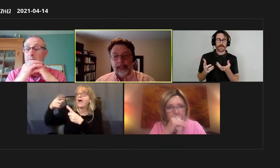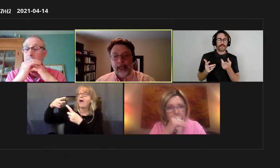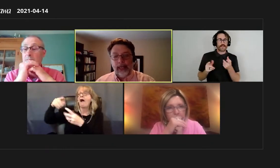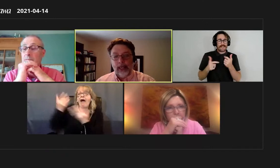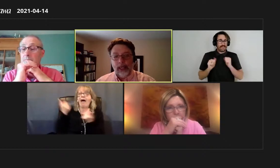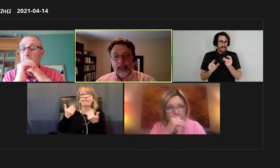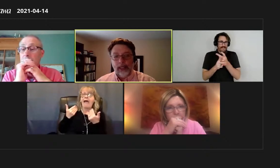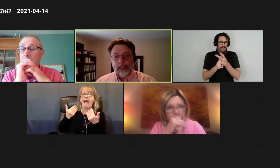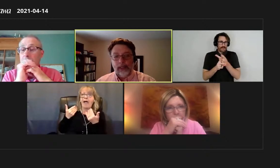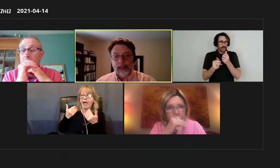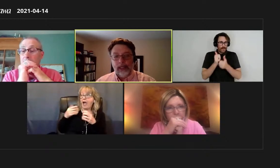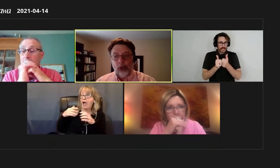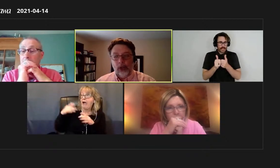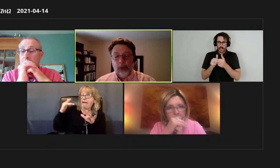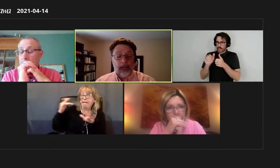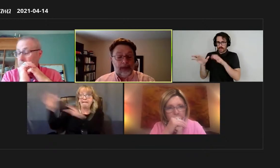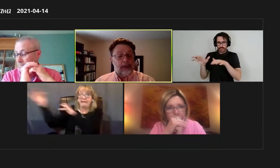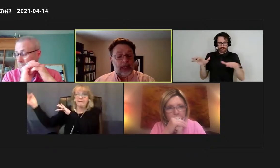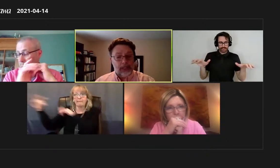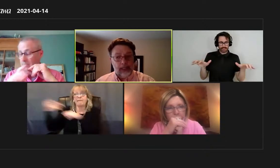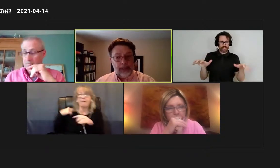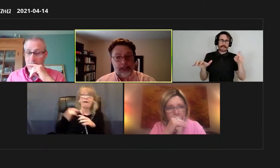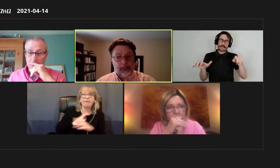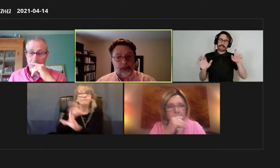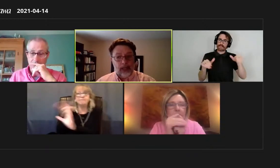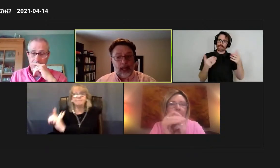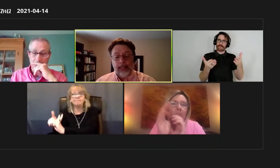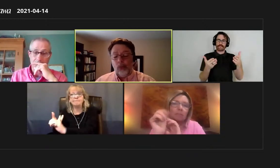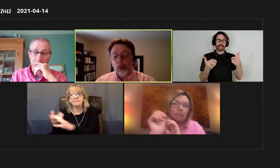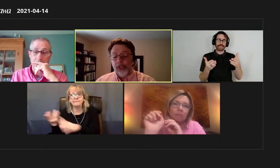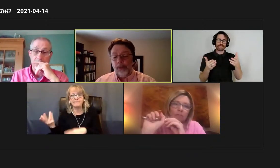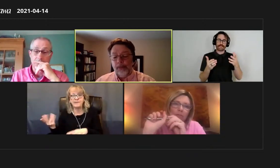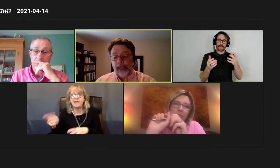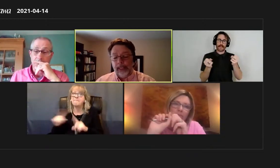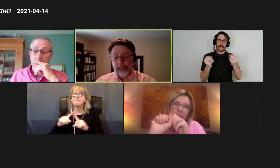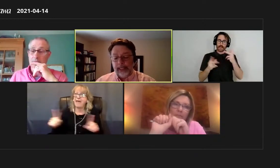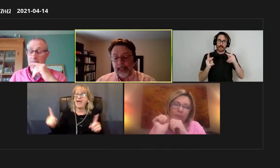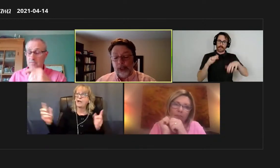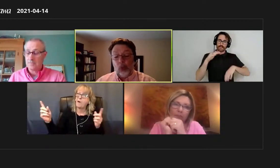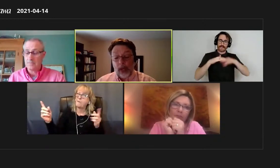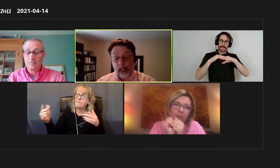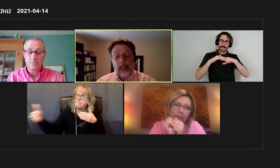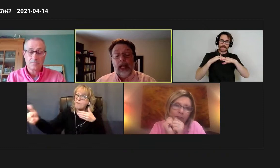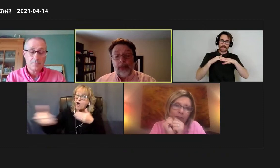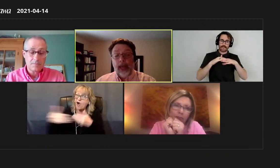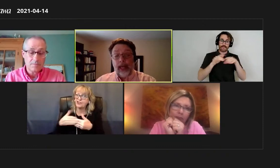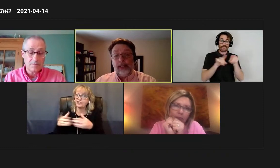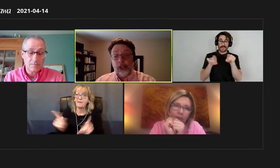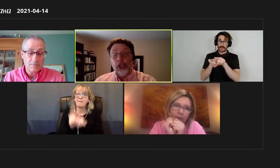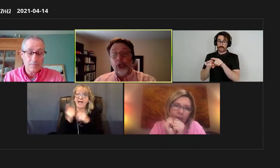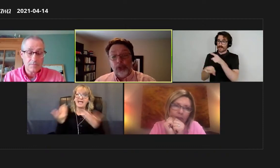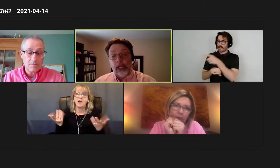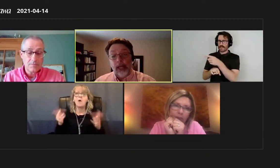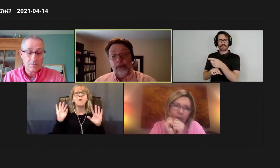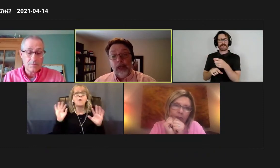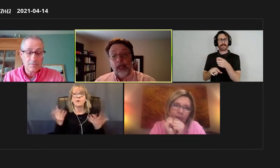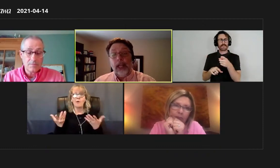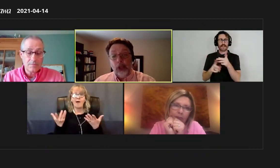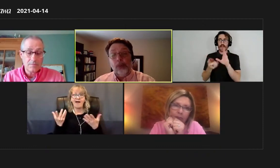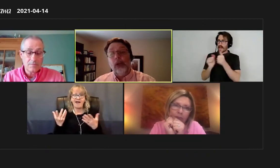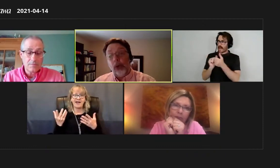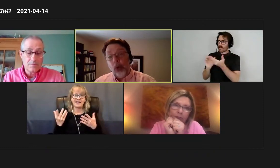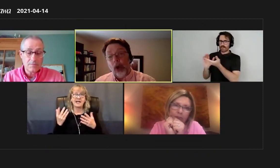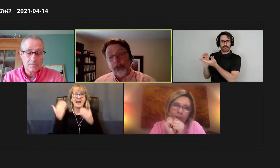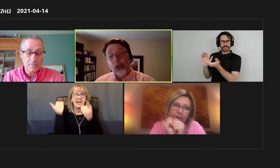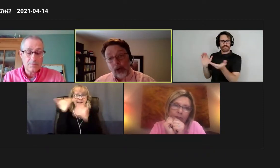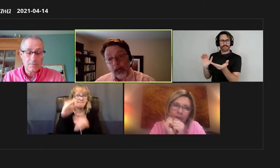that, you know, are we going to have capacity limits? So, and then which amenities then as well, that to use them, that you will